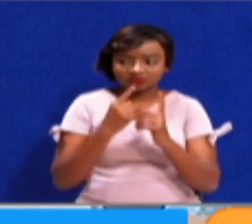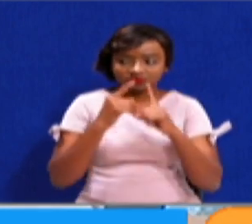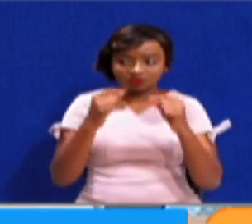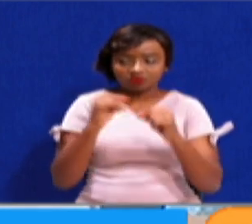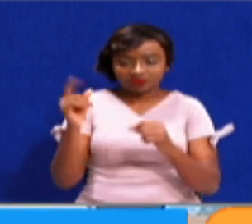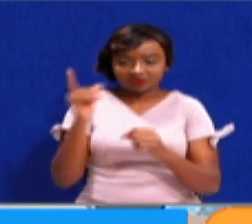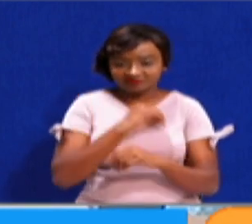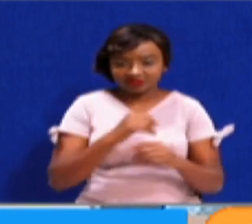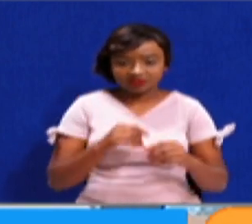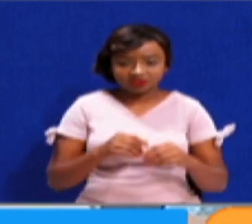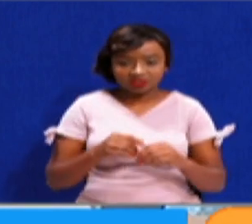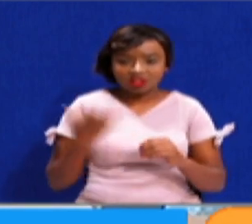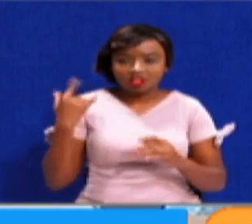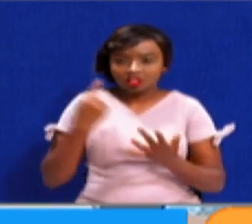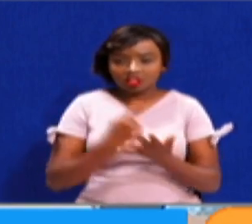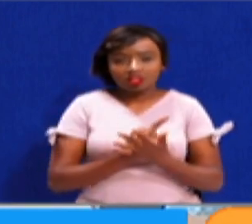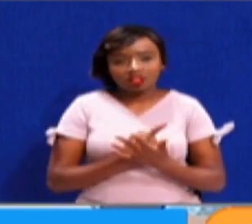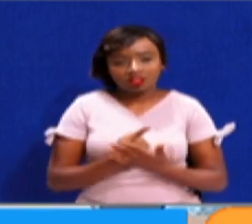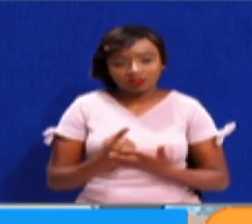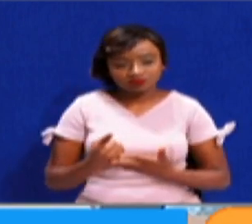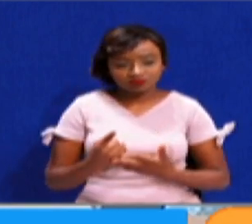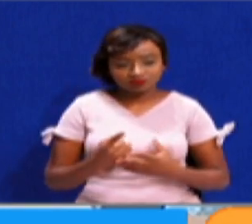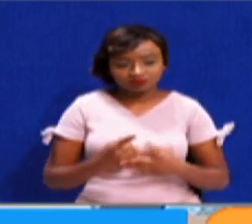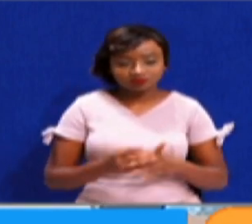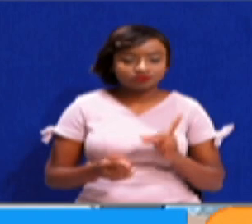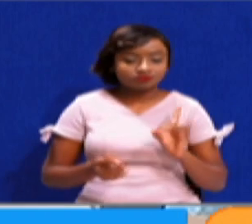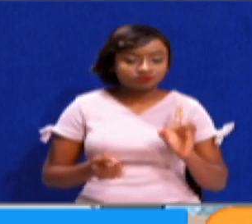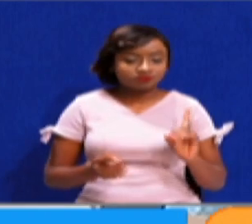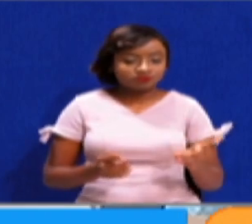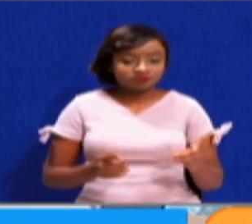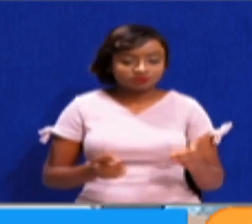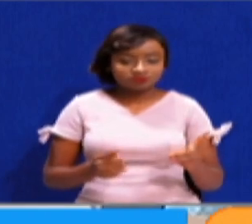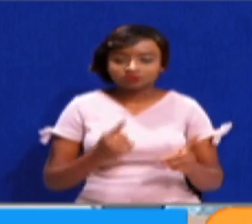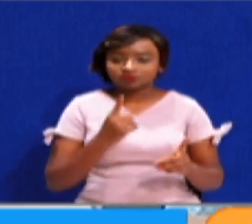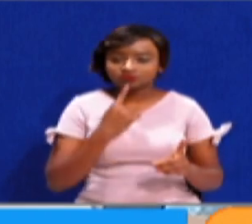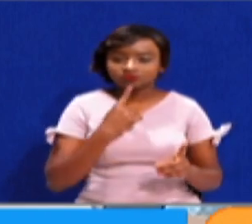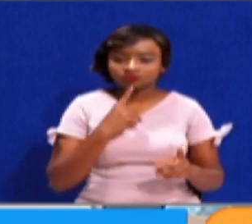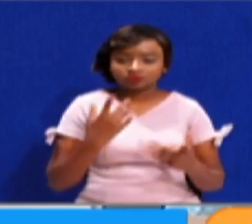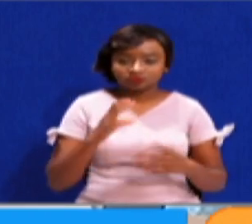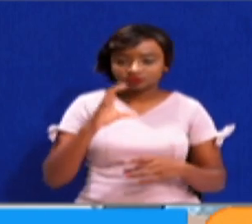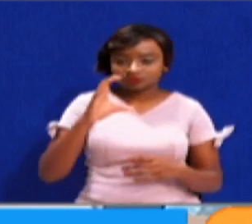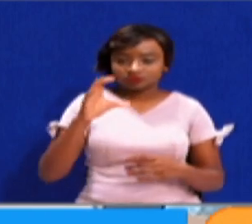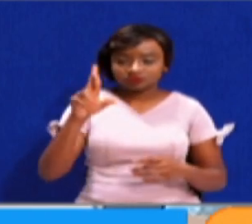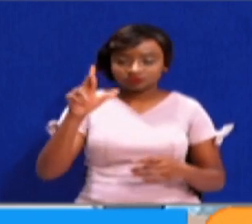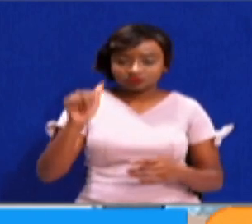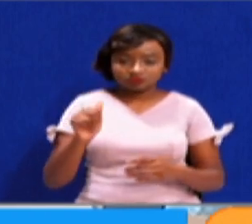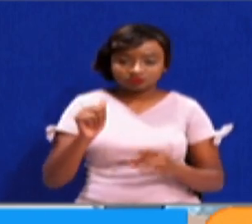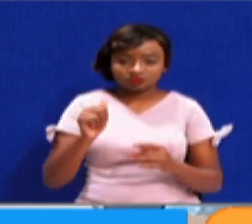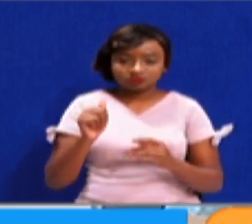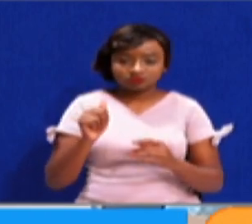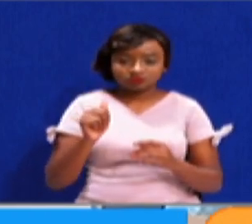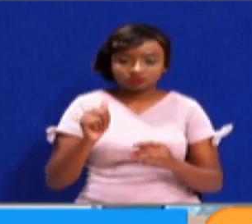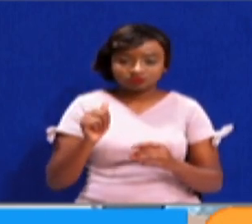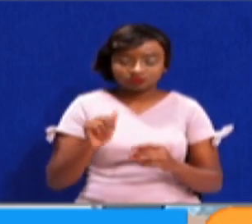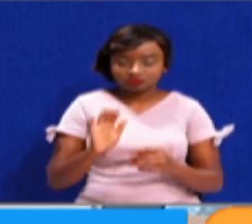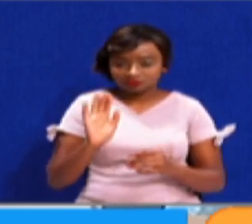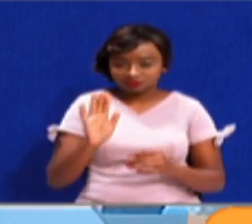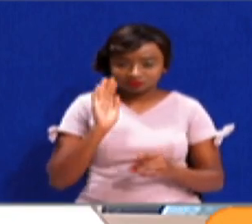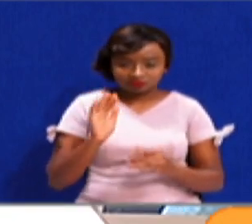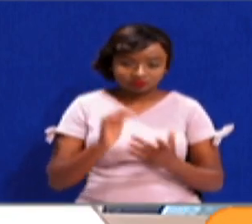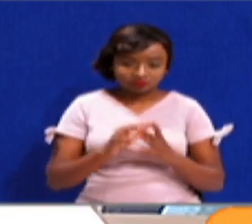other adjournment last week, and he seemed to be saying that the CRA formula should pass. I